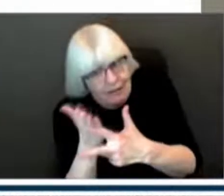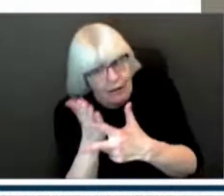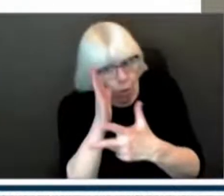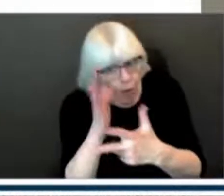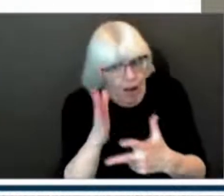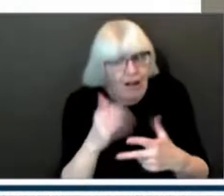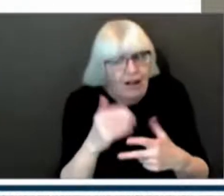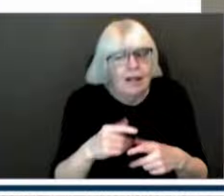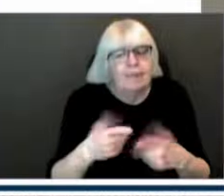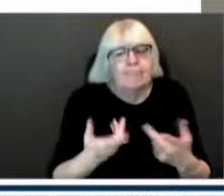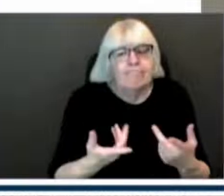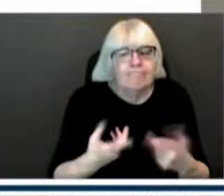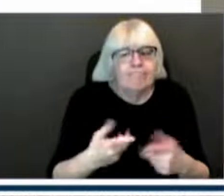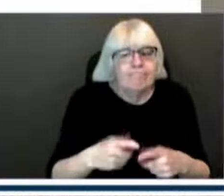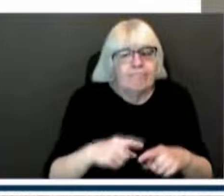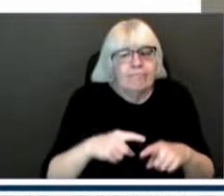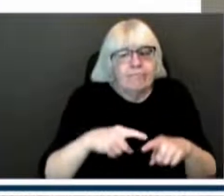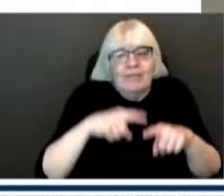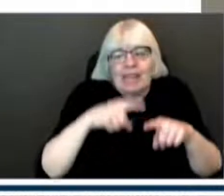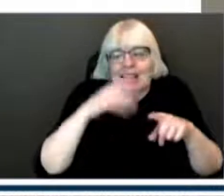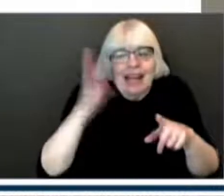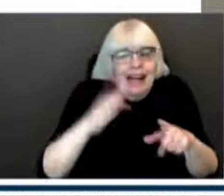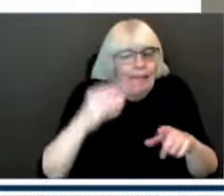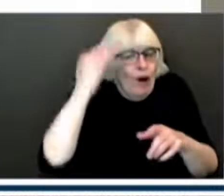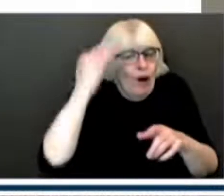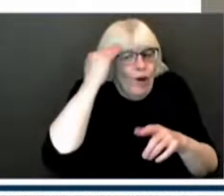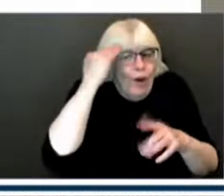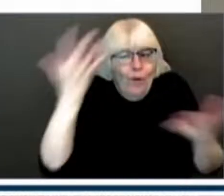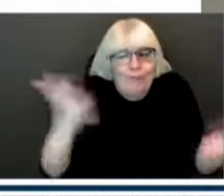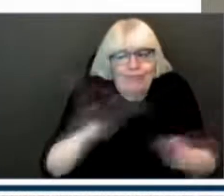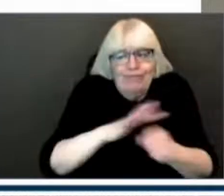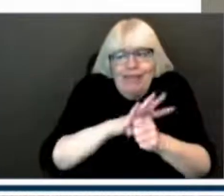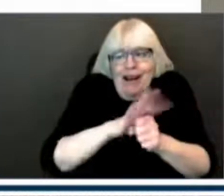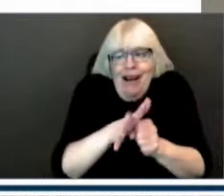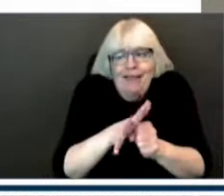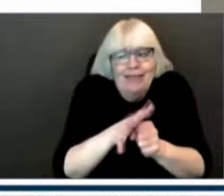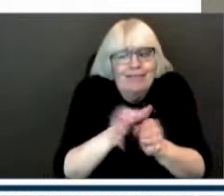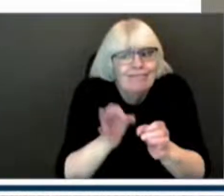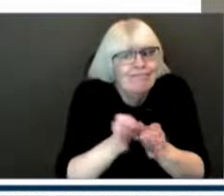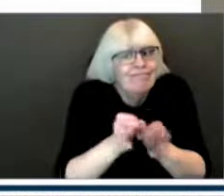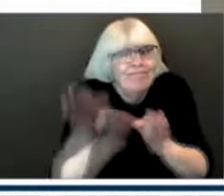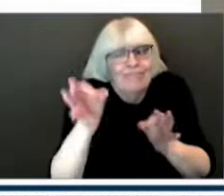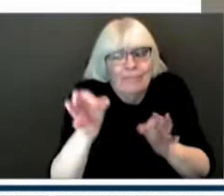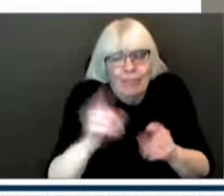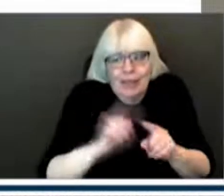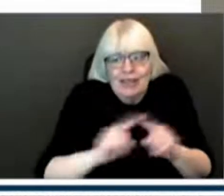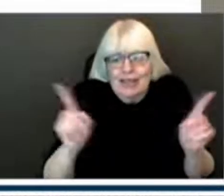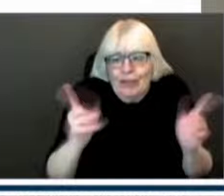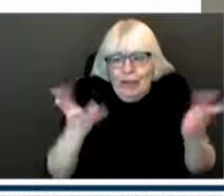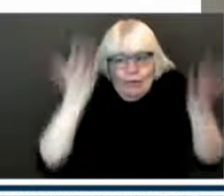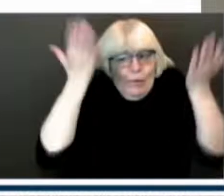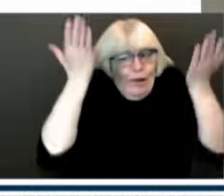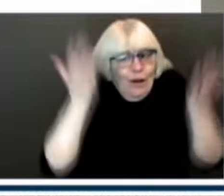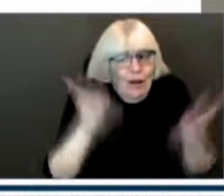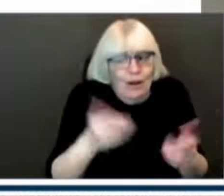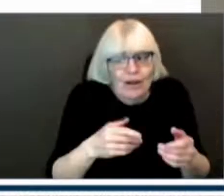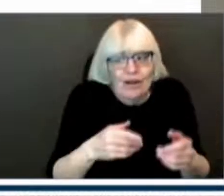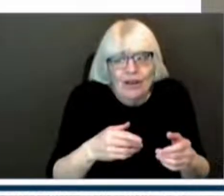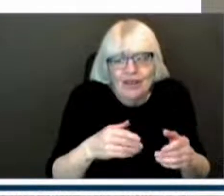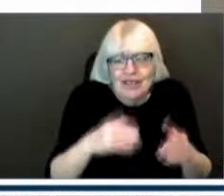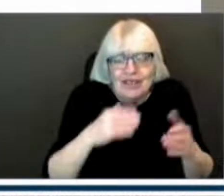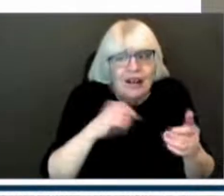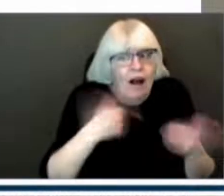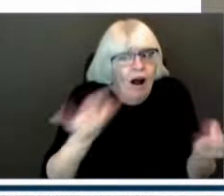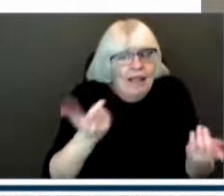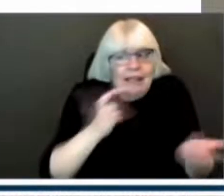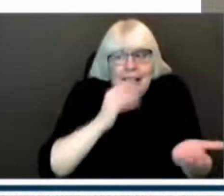I really see that unless there's a very significant unexpected development globally